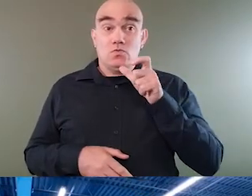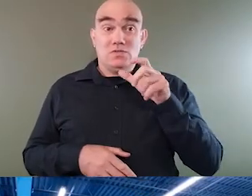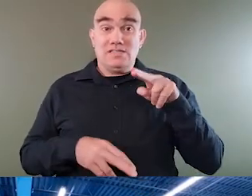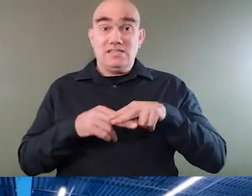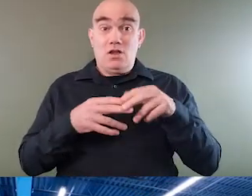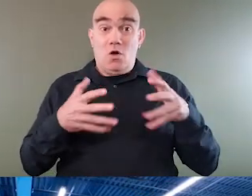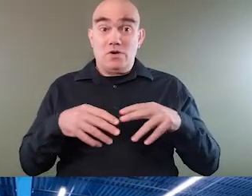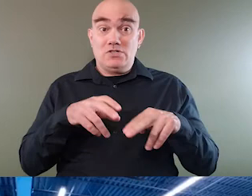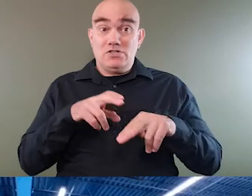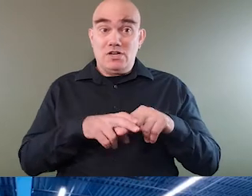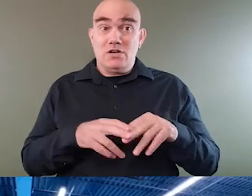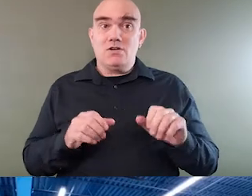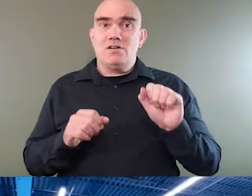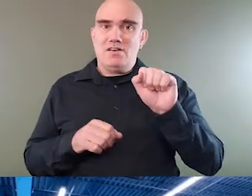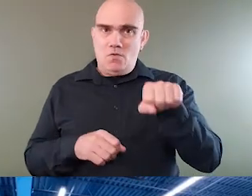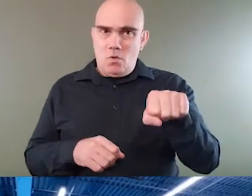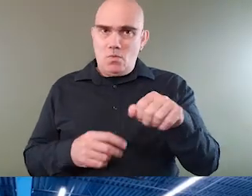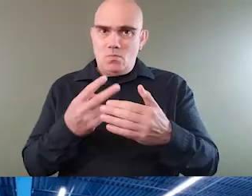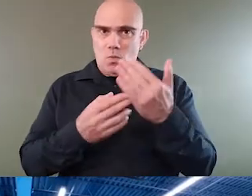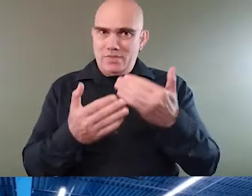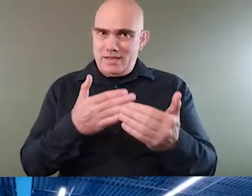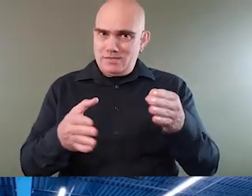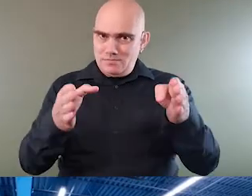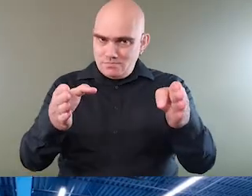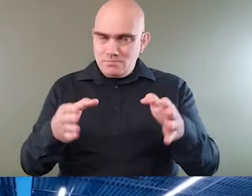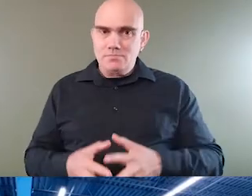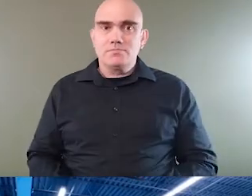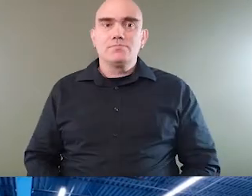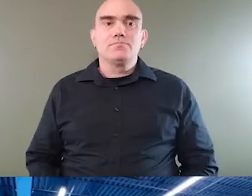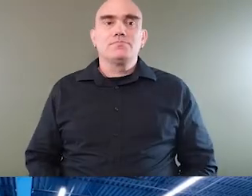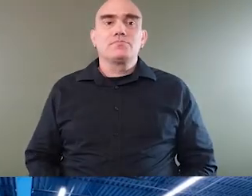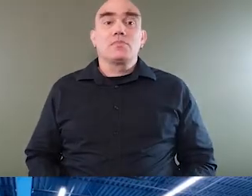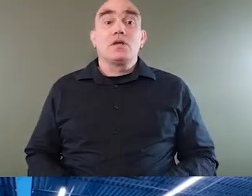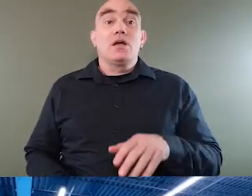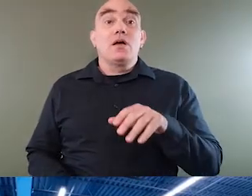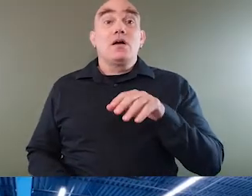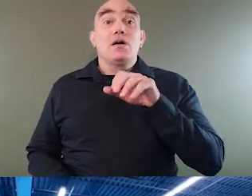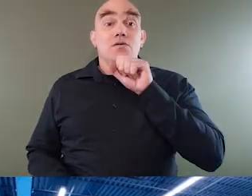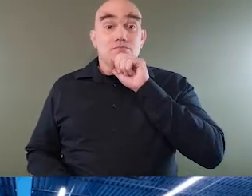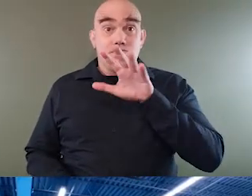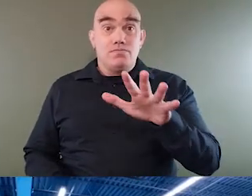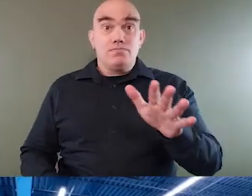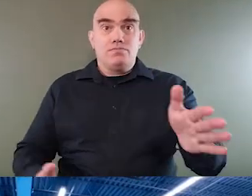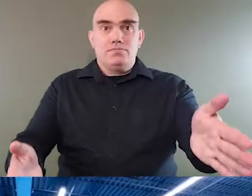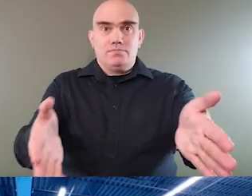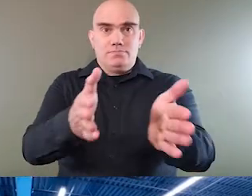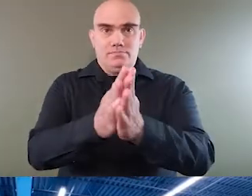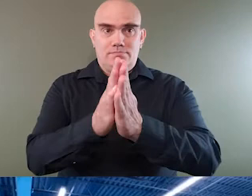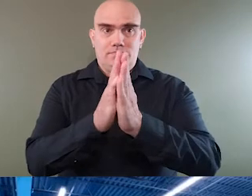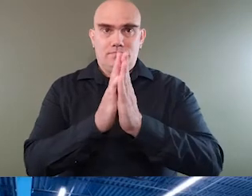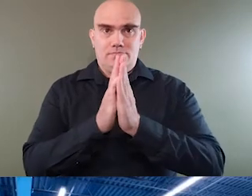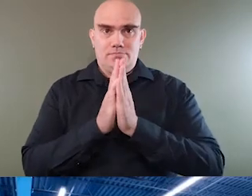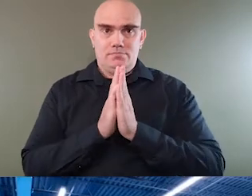chair, lean forward with both hands. Exhale, hands to heart center.